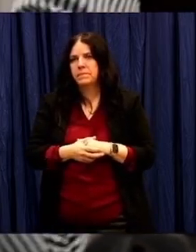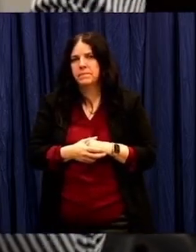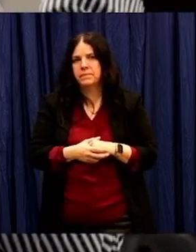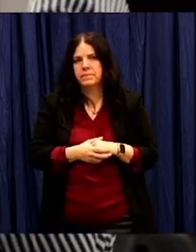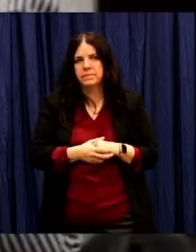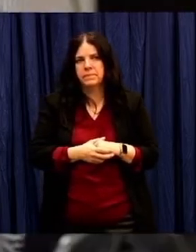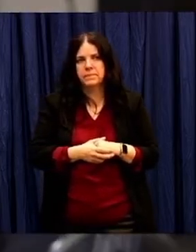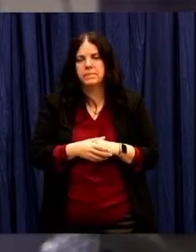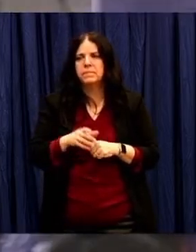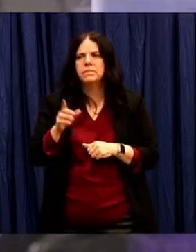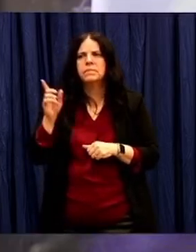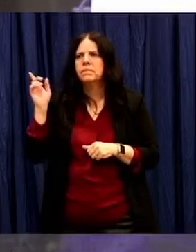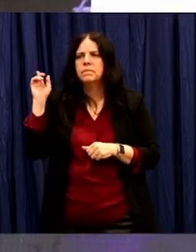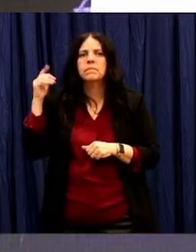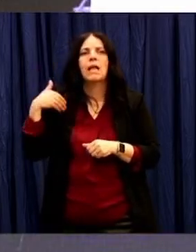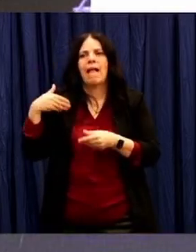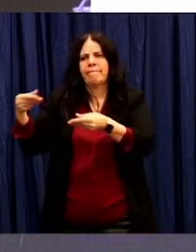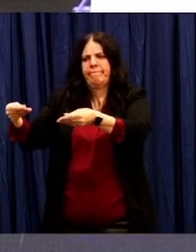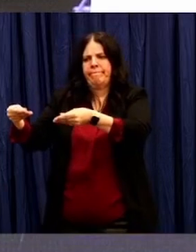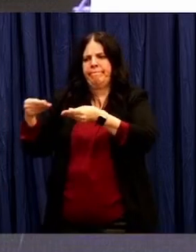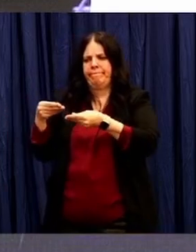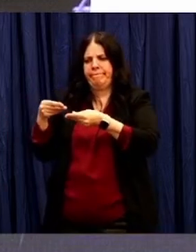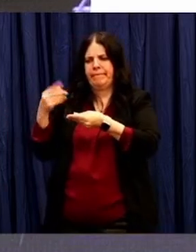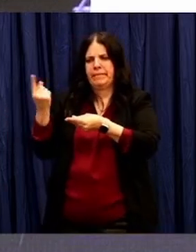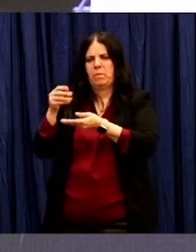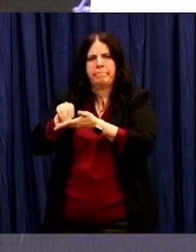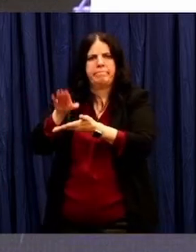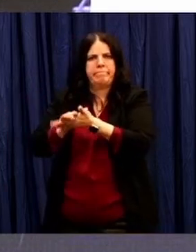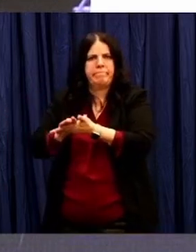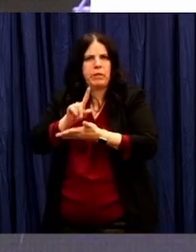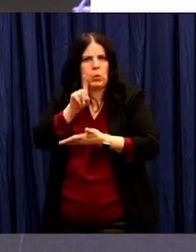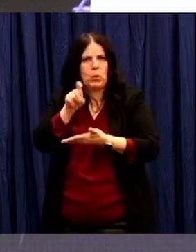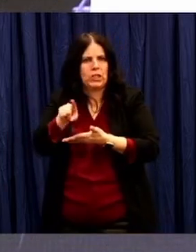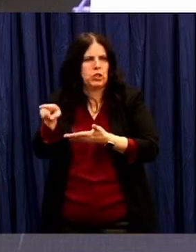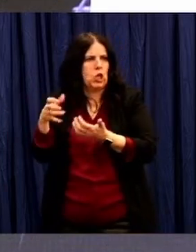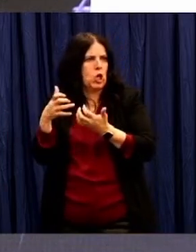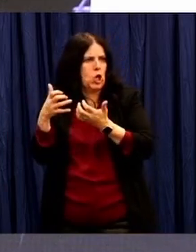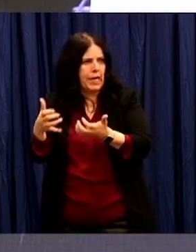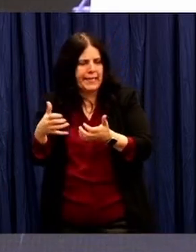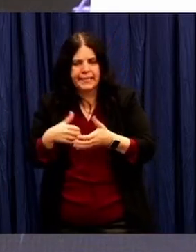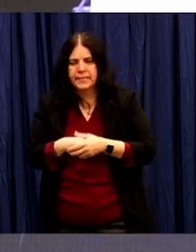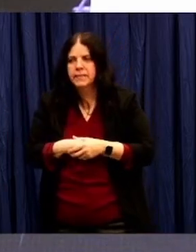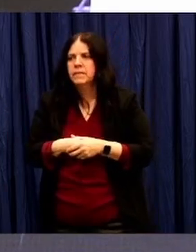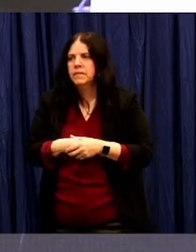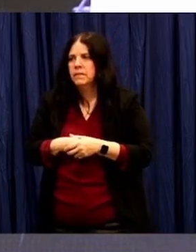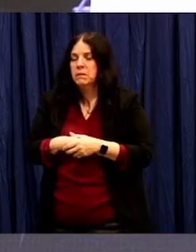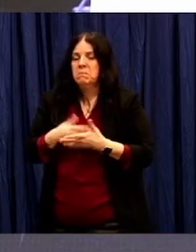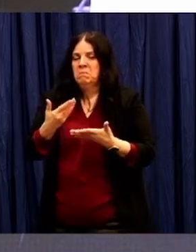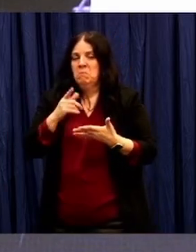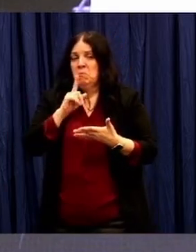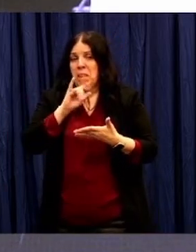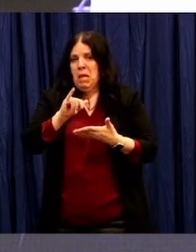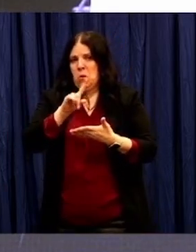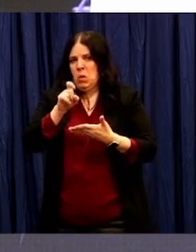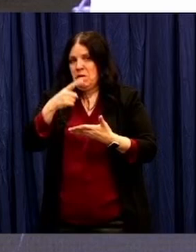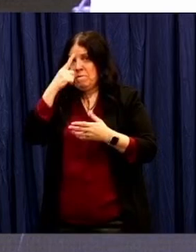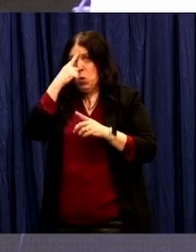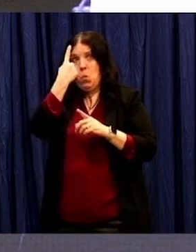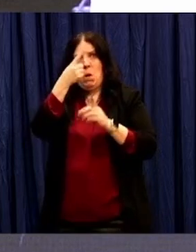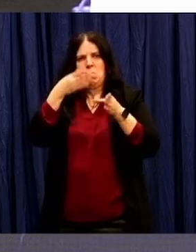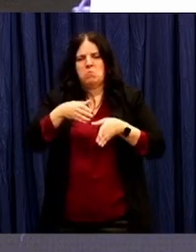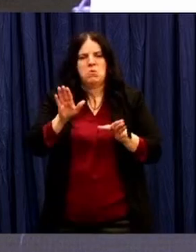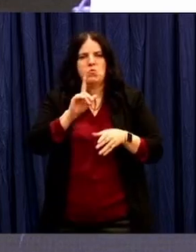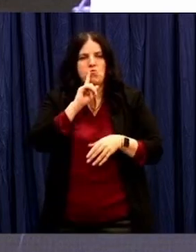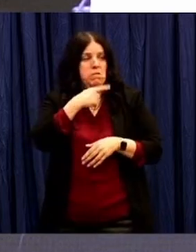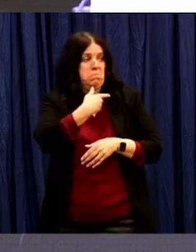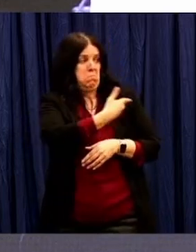We do have a written question here from the audience. And this is kind of for all the panel members, if anyone has this